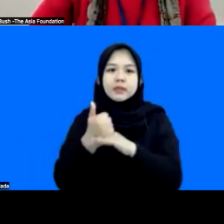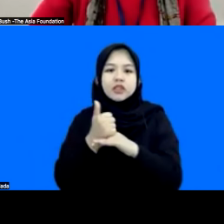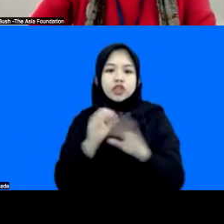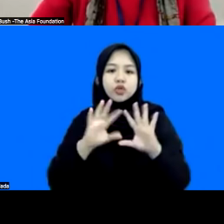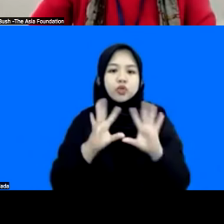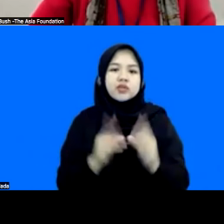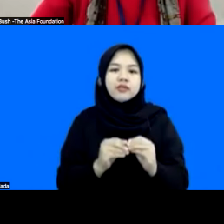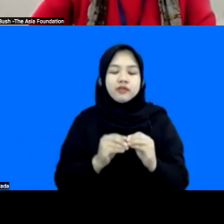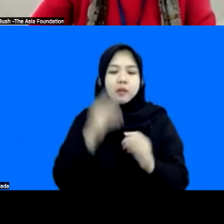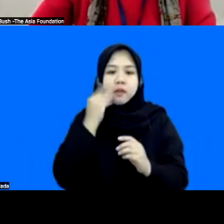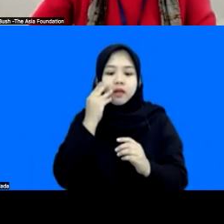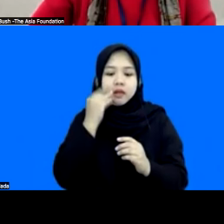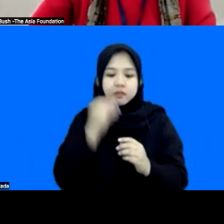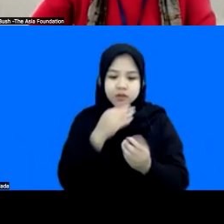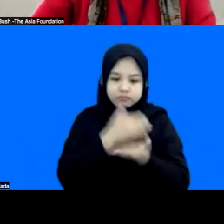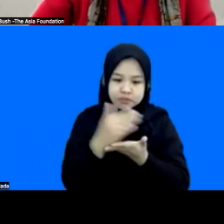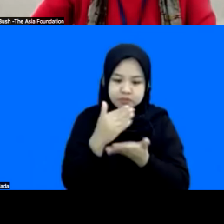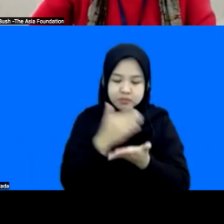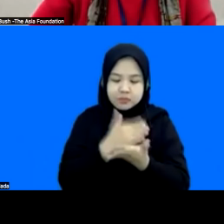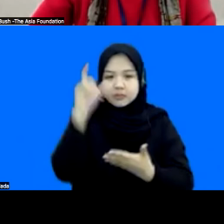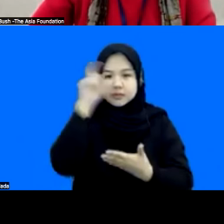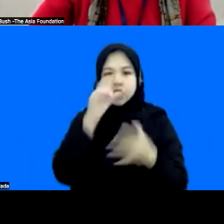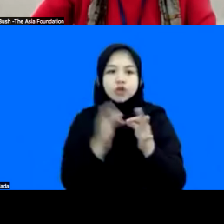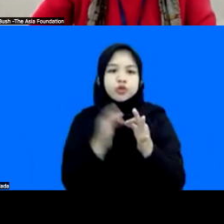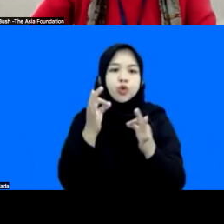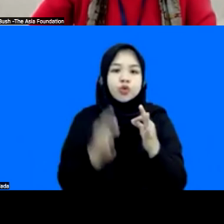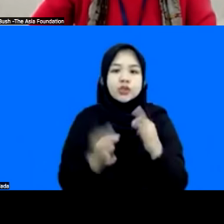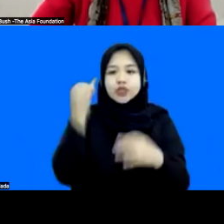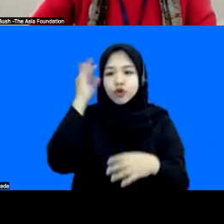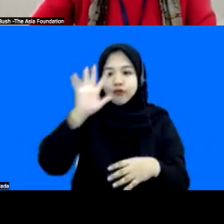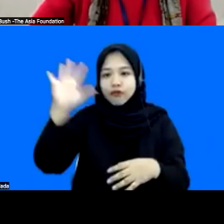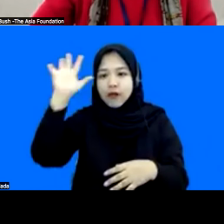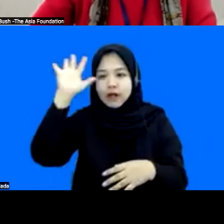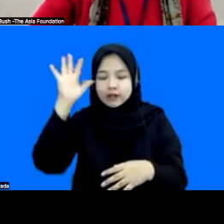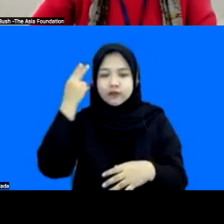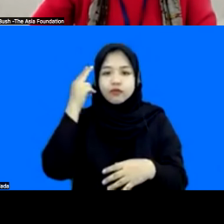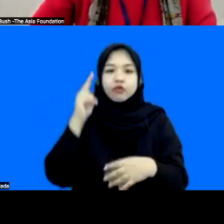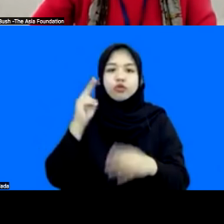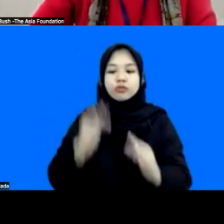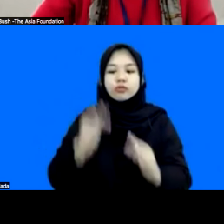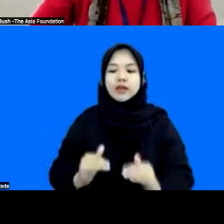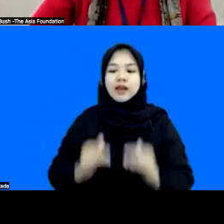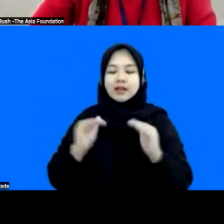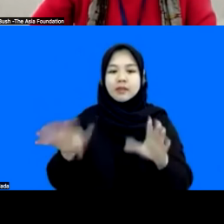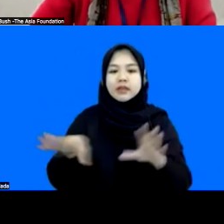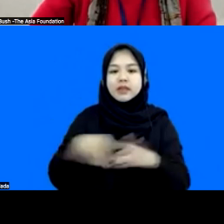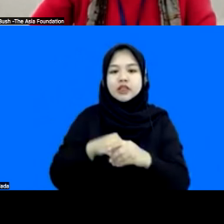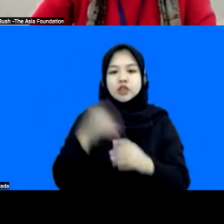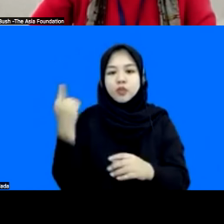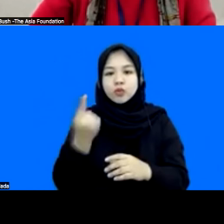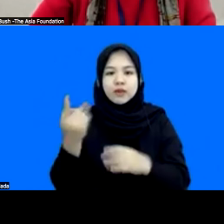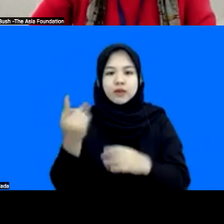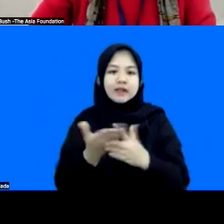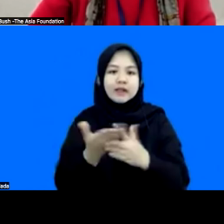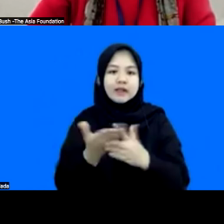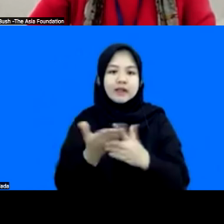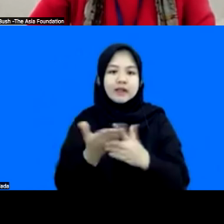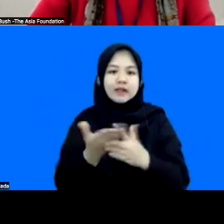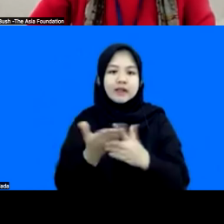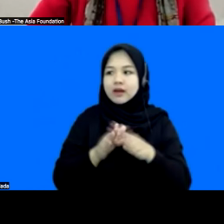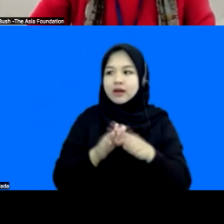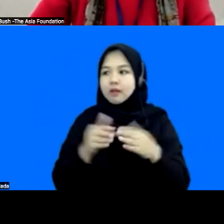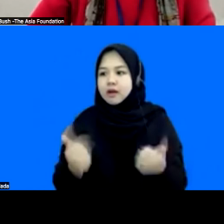innovative smart solutions to improve public participation, access to services, safety, and livability in cities. My